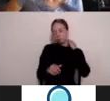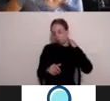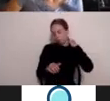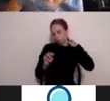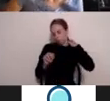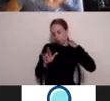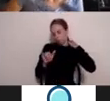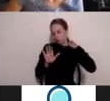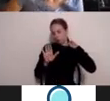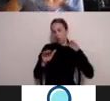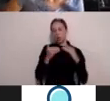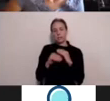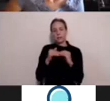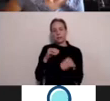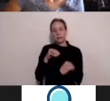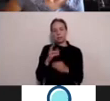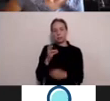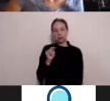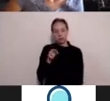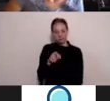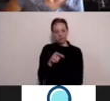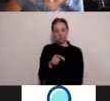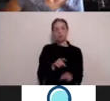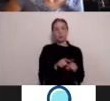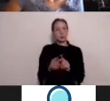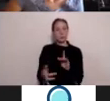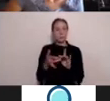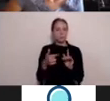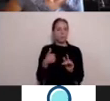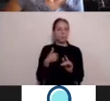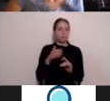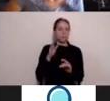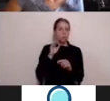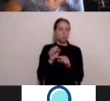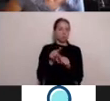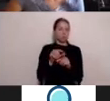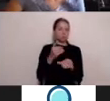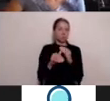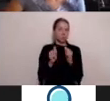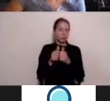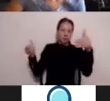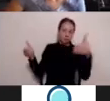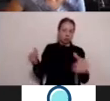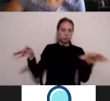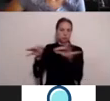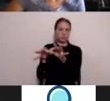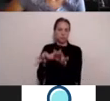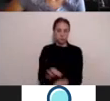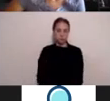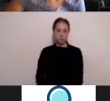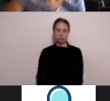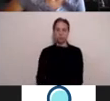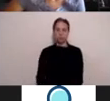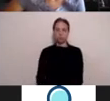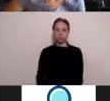there. But also feel free to contact me, and I can shoot you an email with an introduction and a connection there. Okay. I remembered my